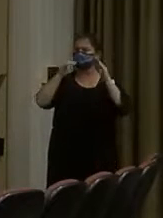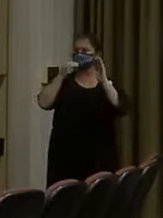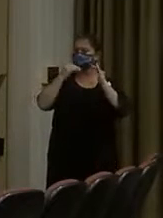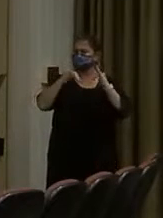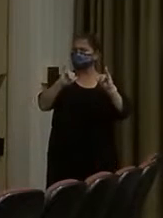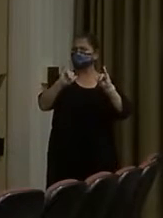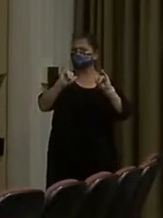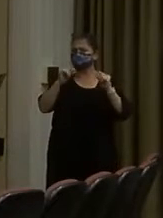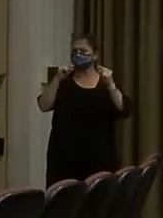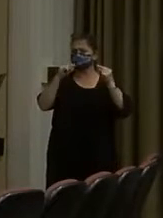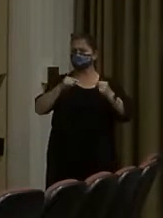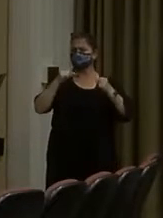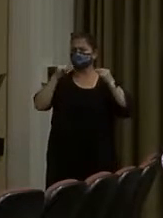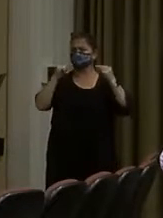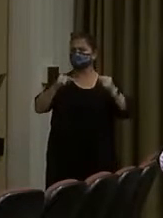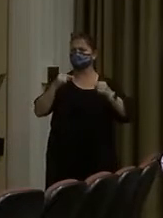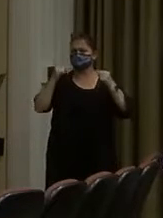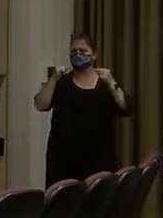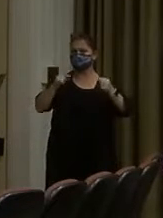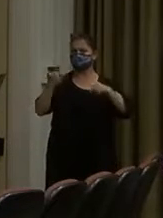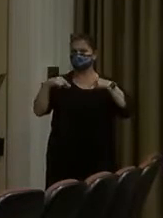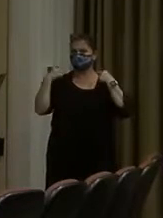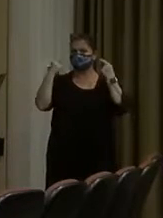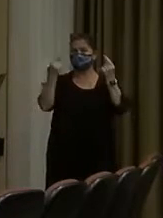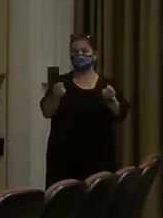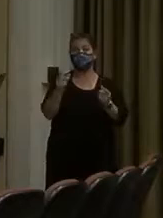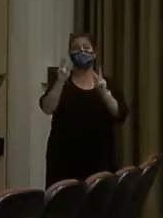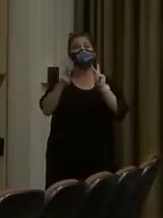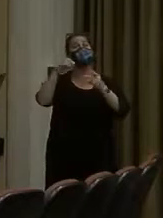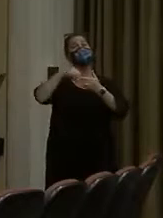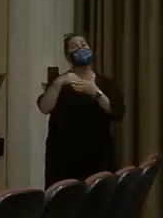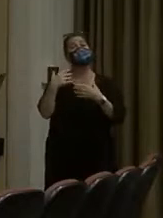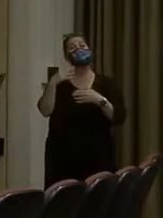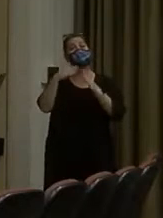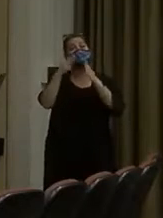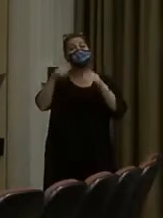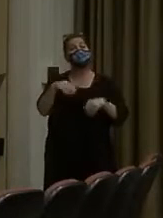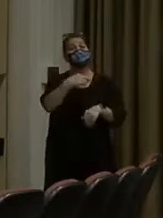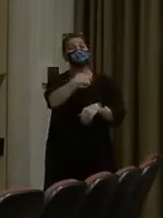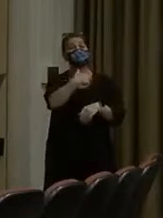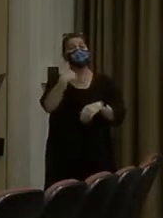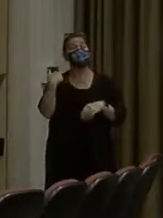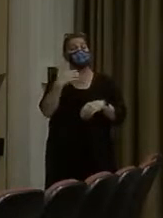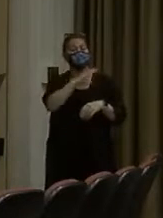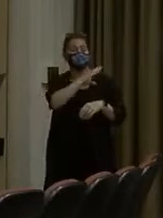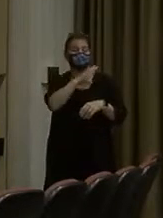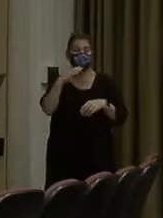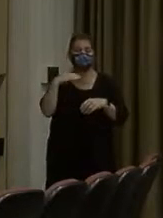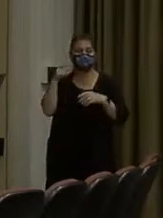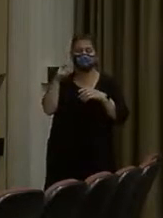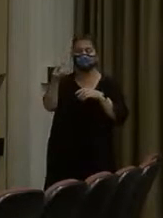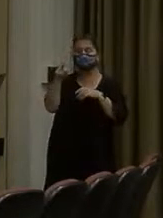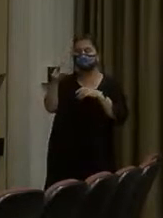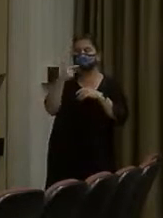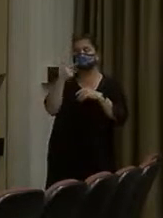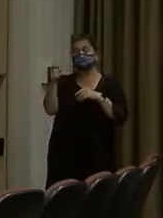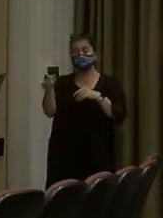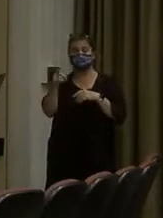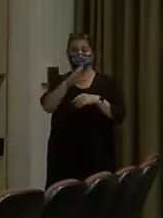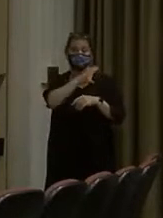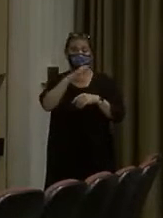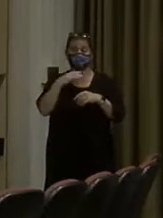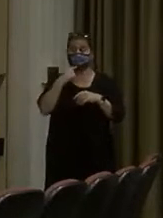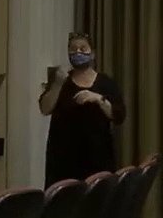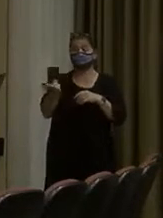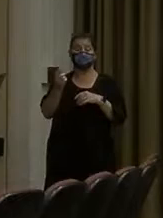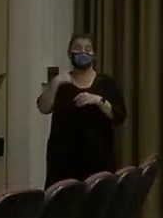well. Folks in the House and Senate responded. It stirred up a contentious debate. They said, the Senate said,